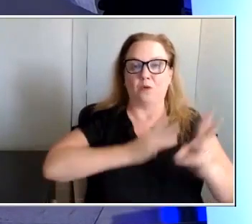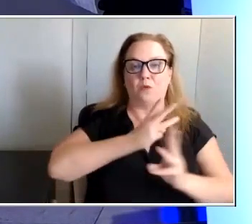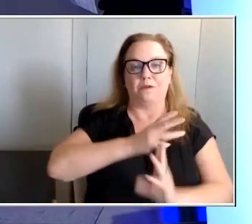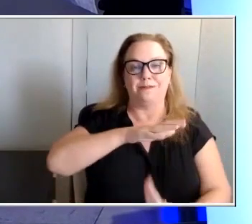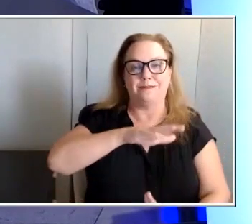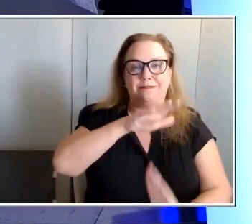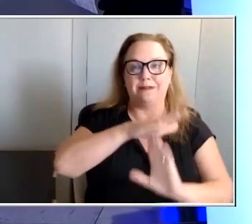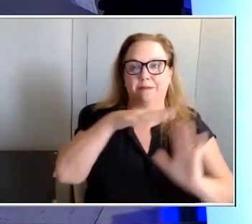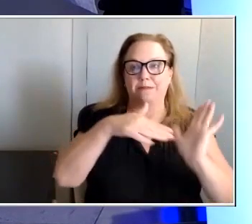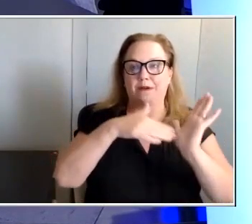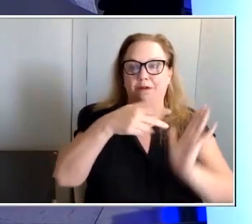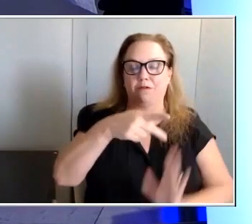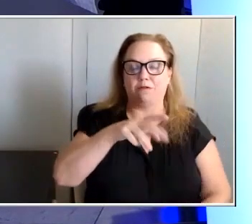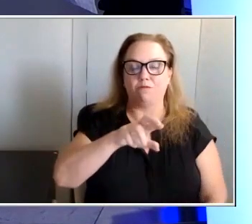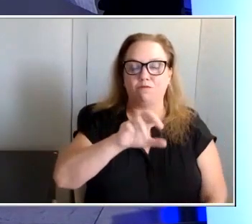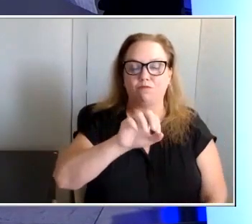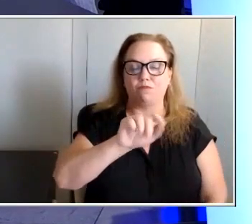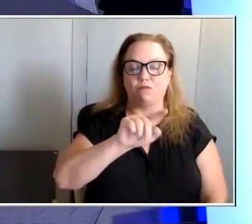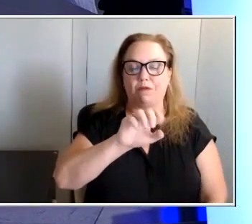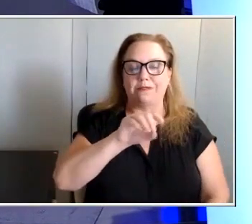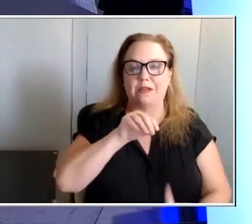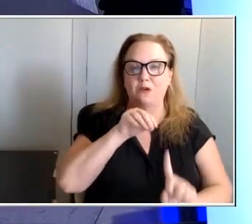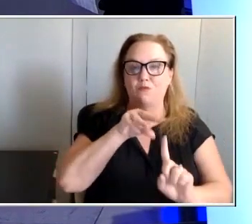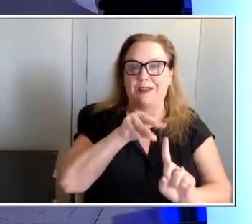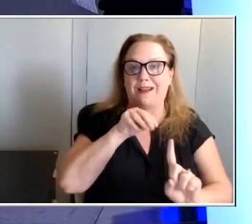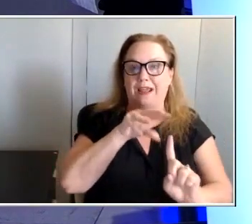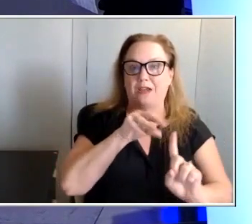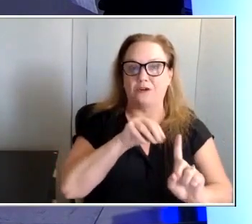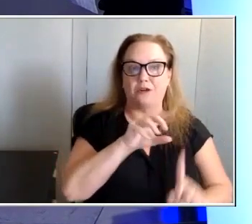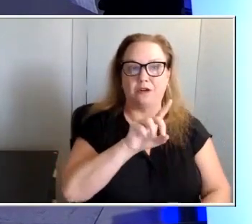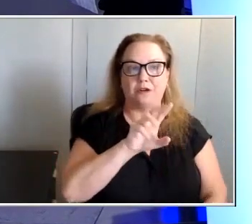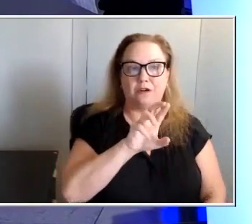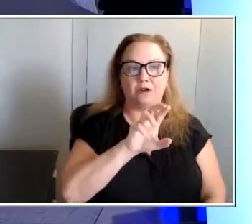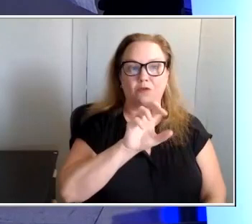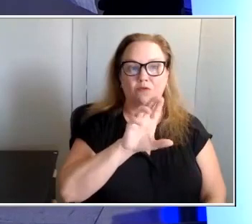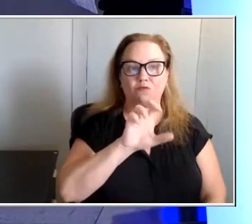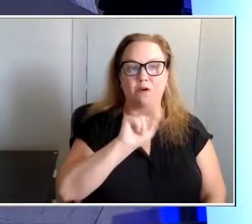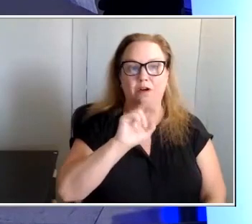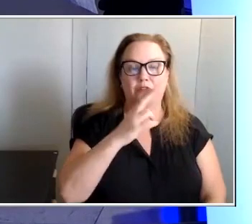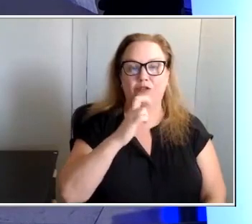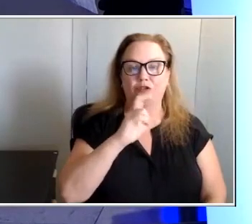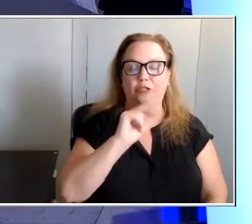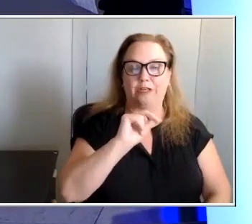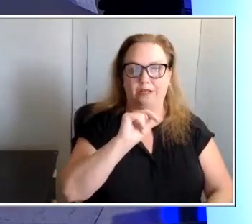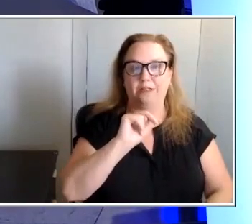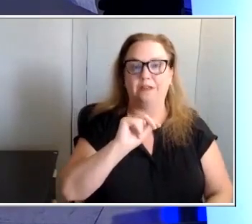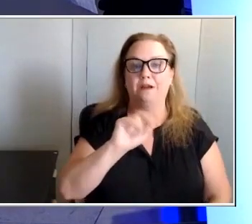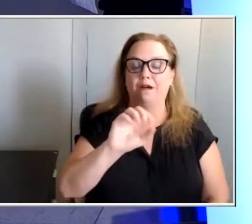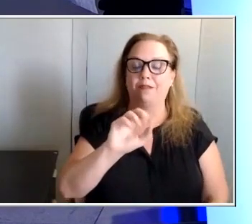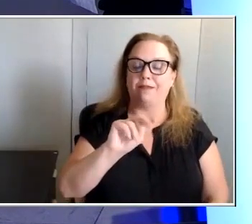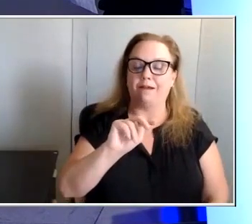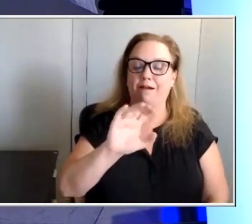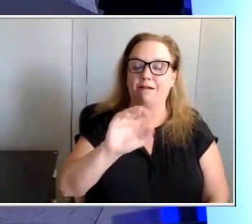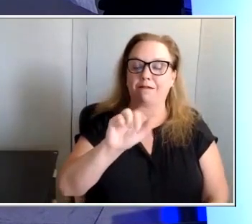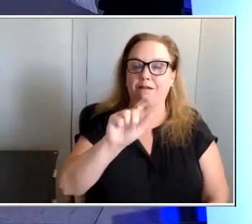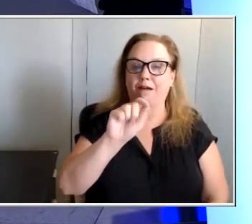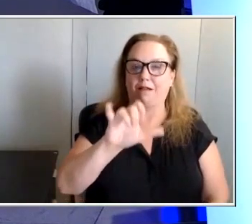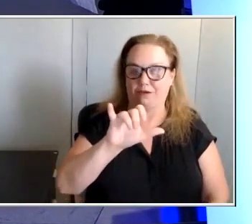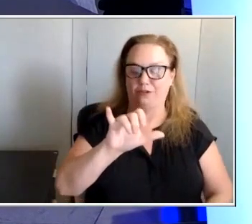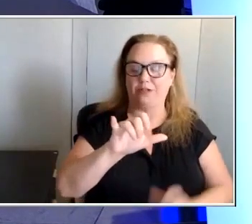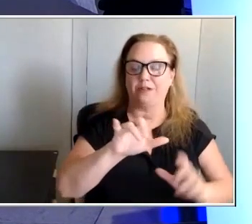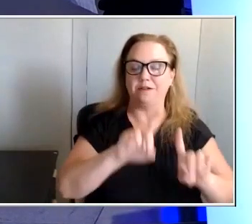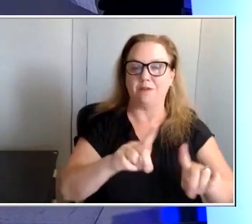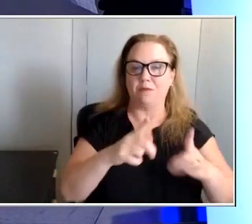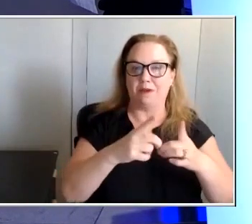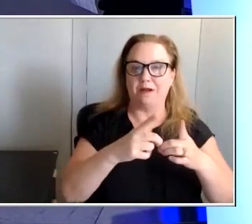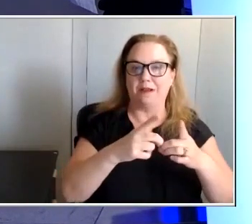in prostate radiation here with us today. Dr. Ronald Chen is the chair of our Radiation Oncology Department at the University of Kansas Cancer Center. He helps